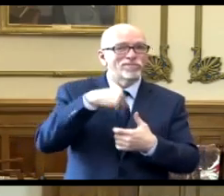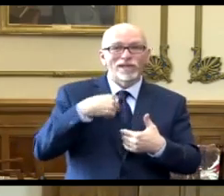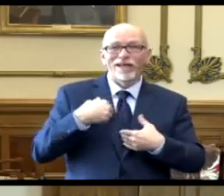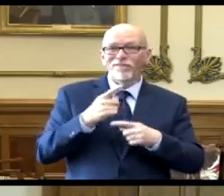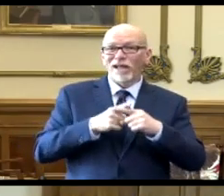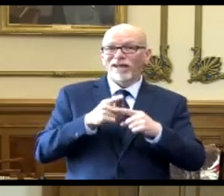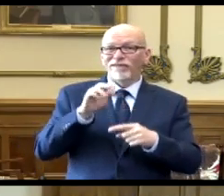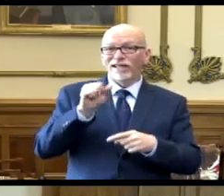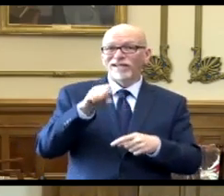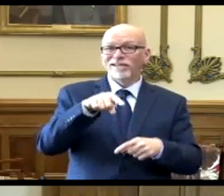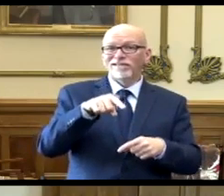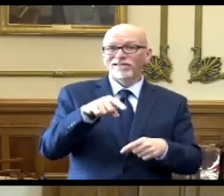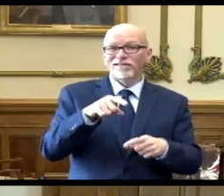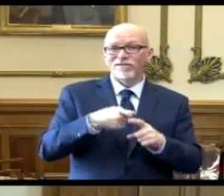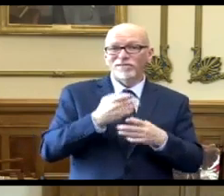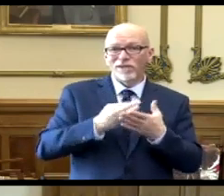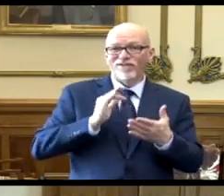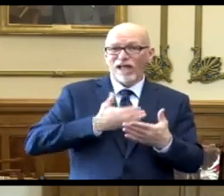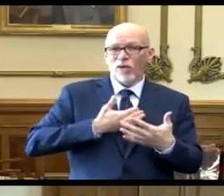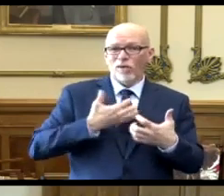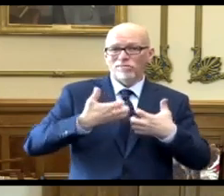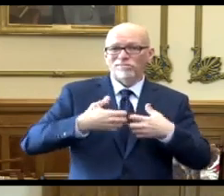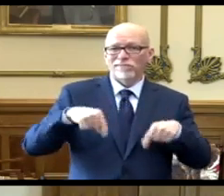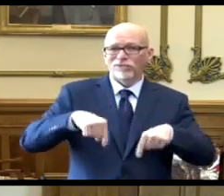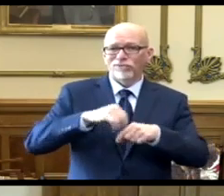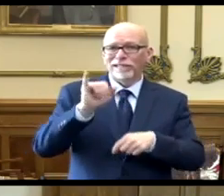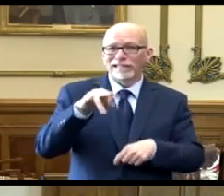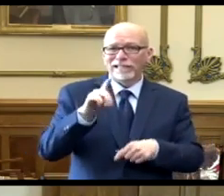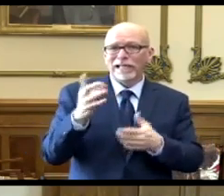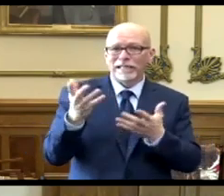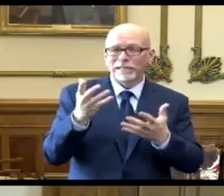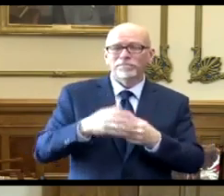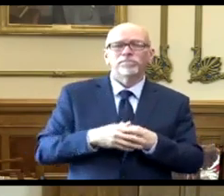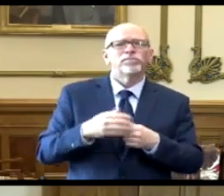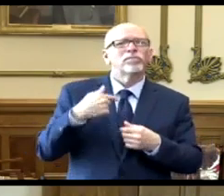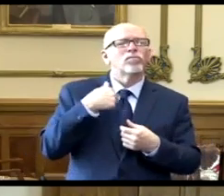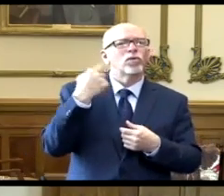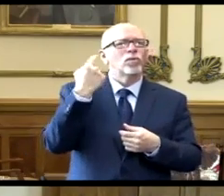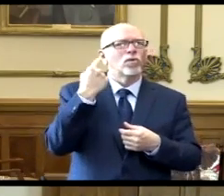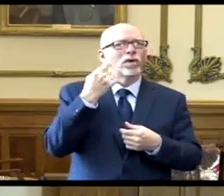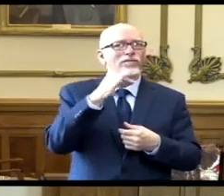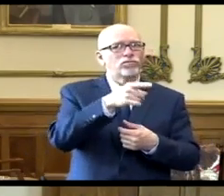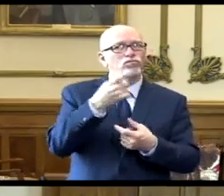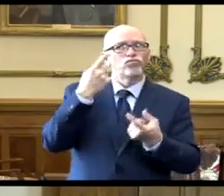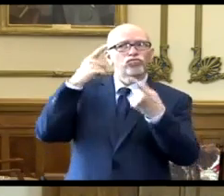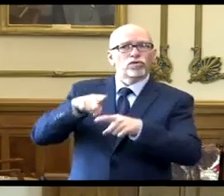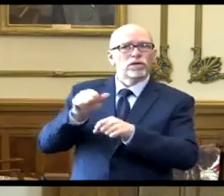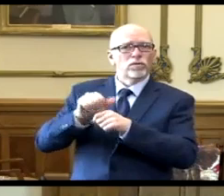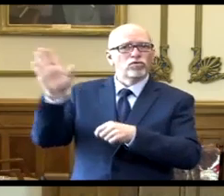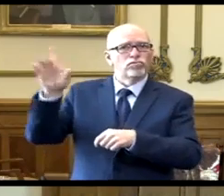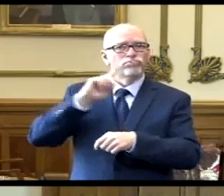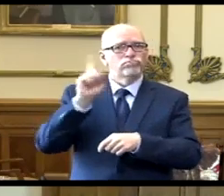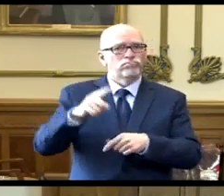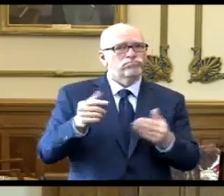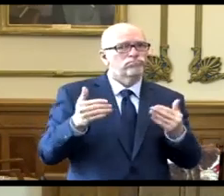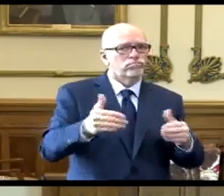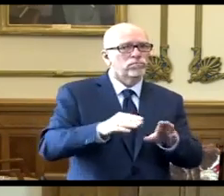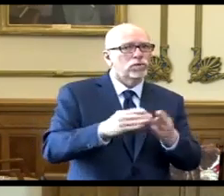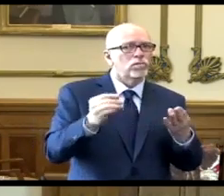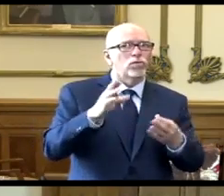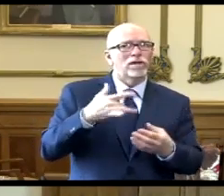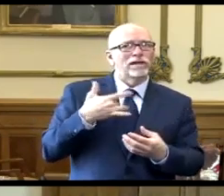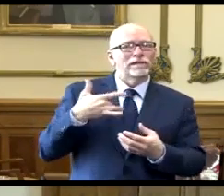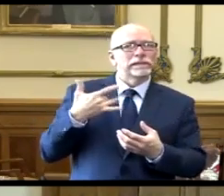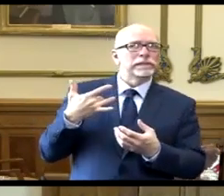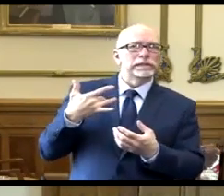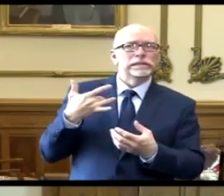positive cases from some of our facilities here in Indiana. I'm wondering if you agree with that mandate. Do you think it's